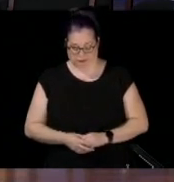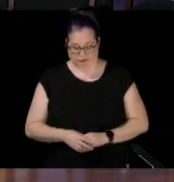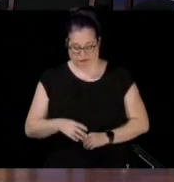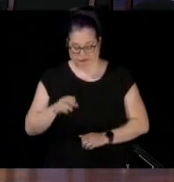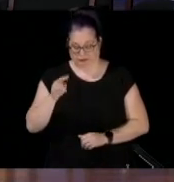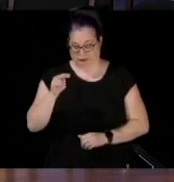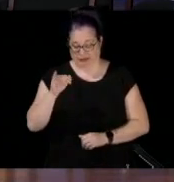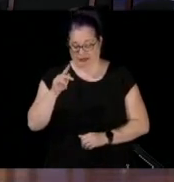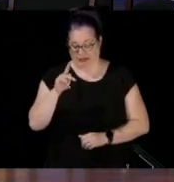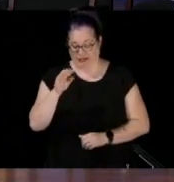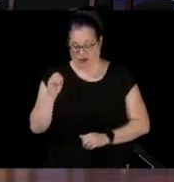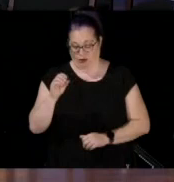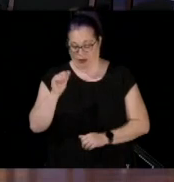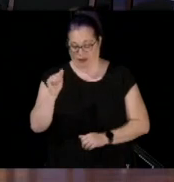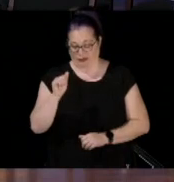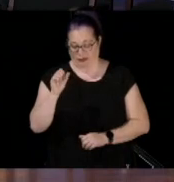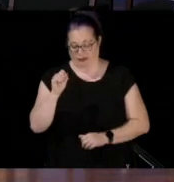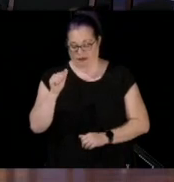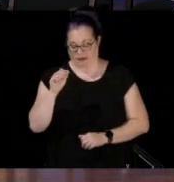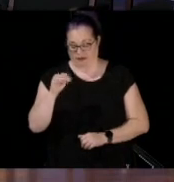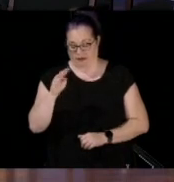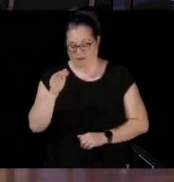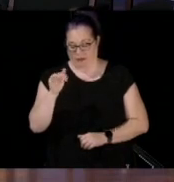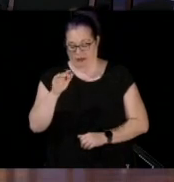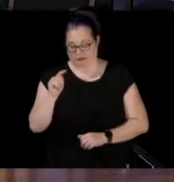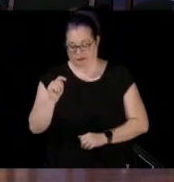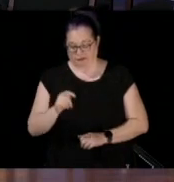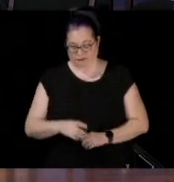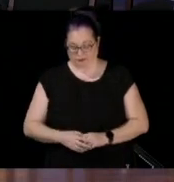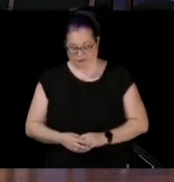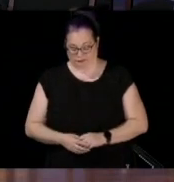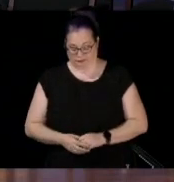Nico Alexander Sambat.